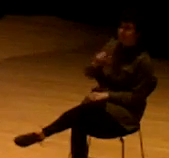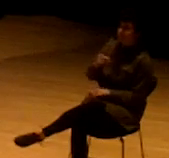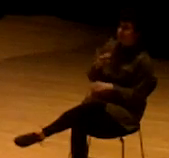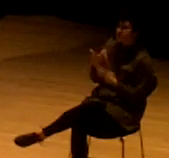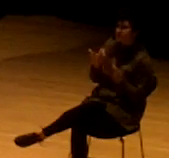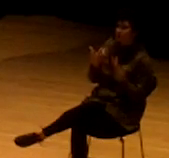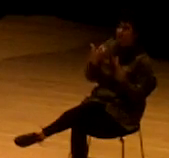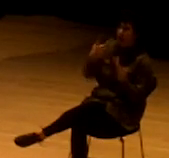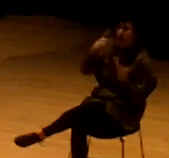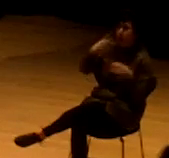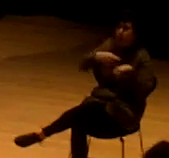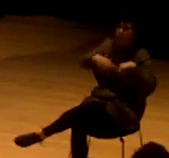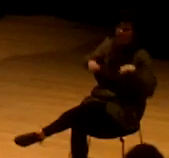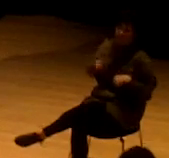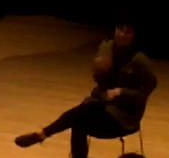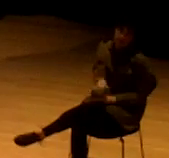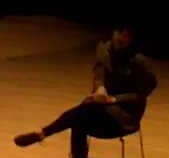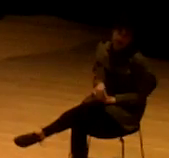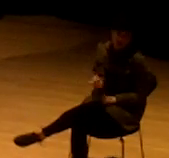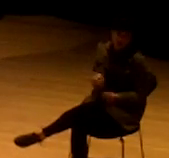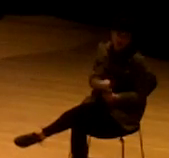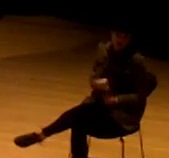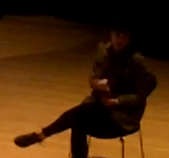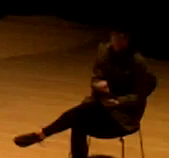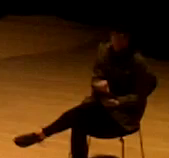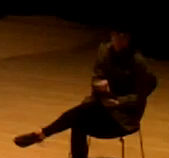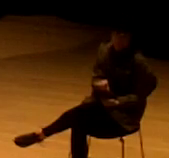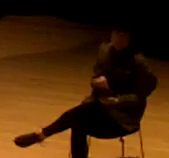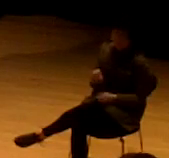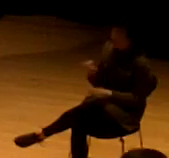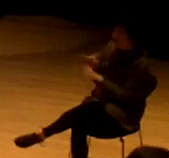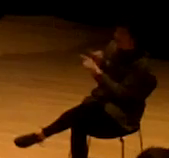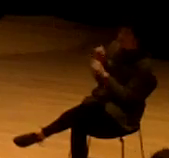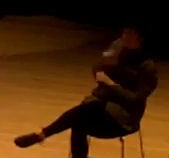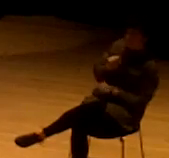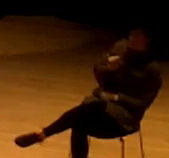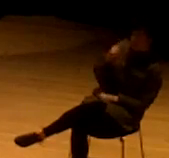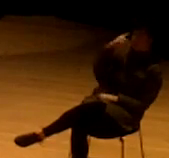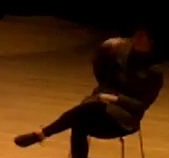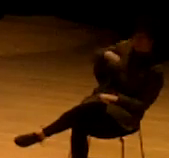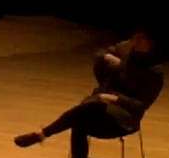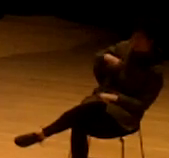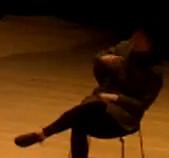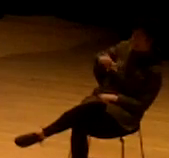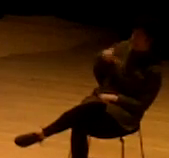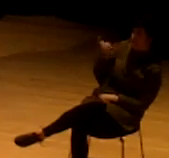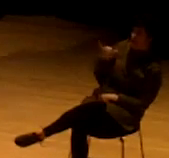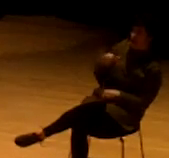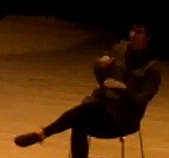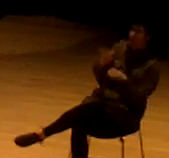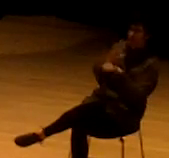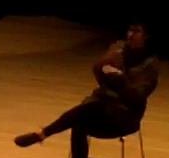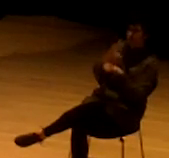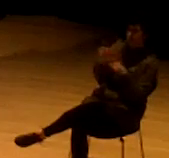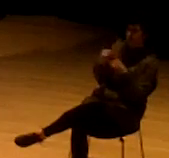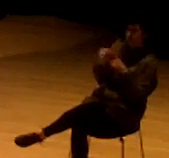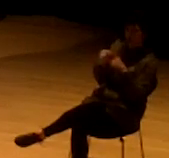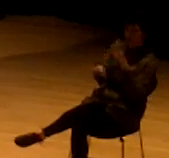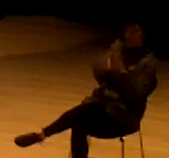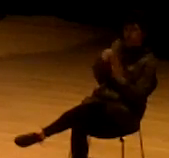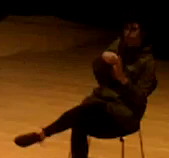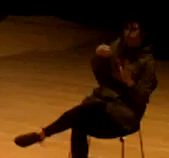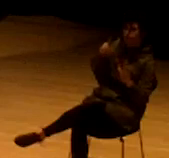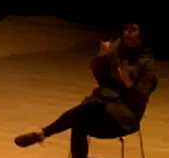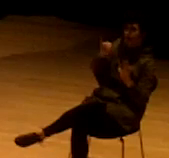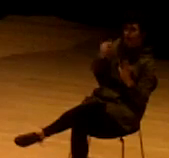I was concerned that it medicalized your condition, yeah. you know, that the term diagnosis, which